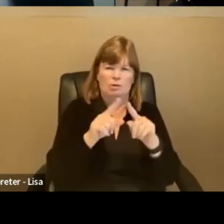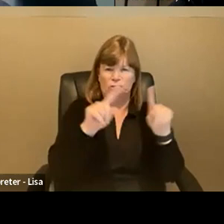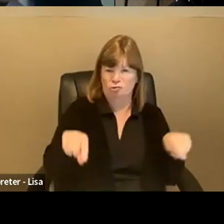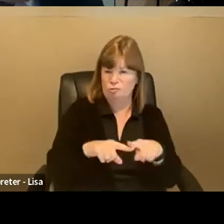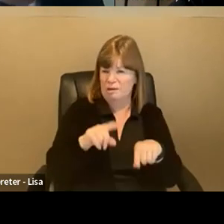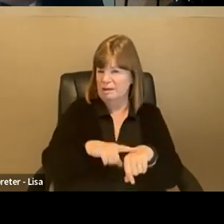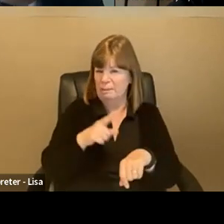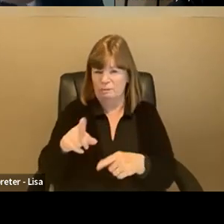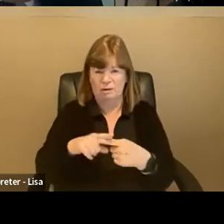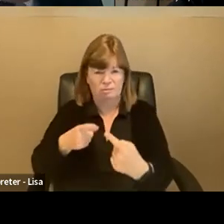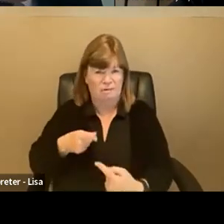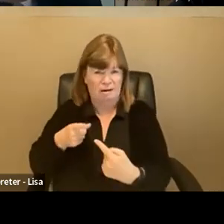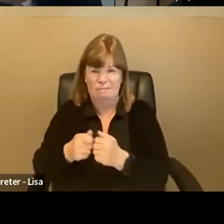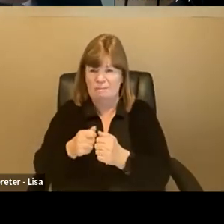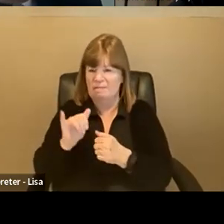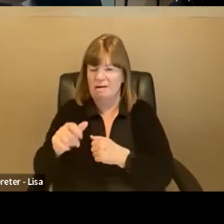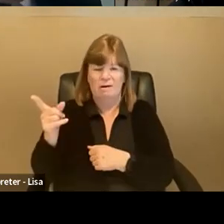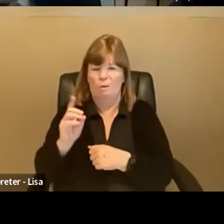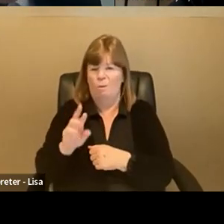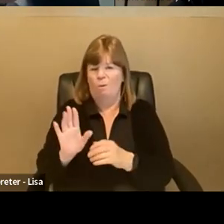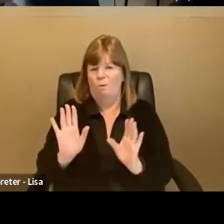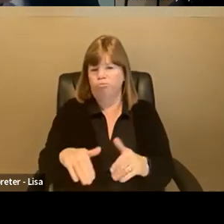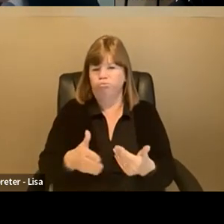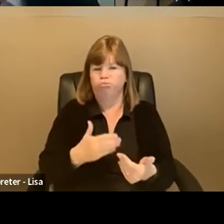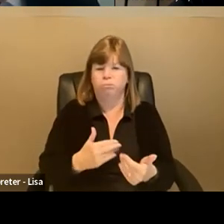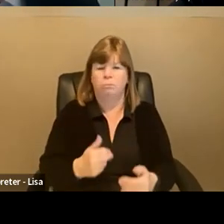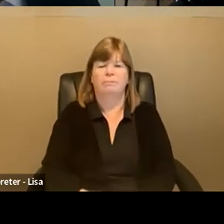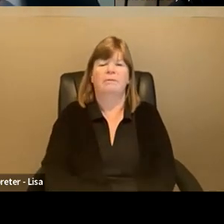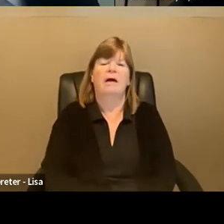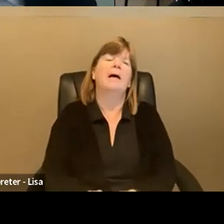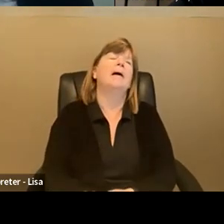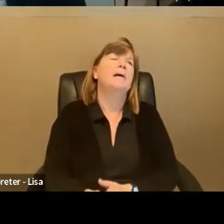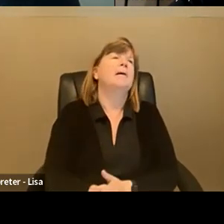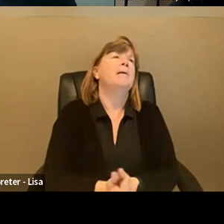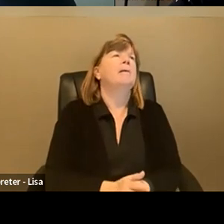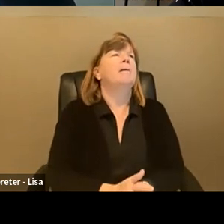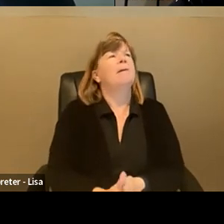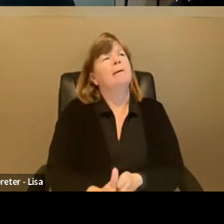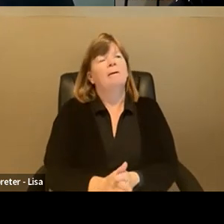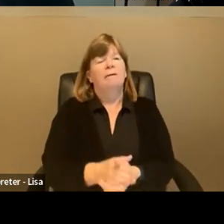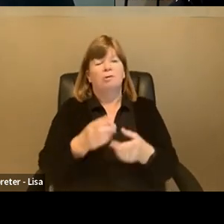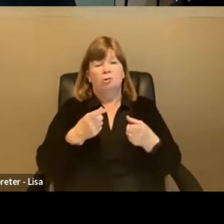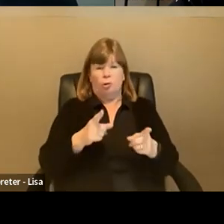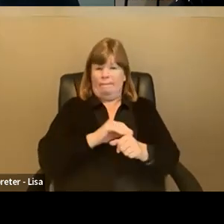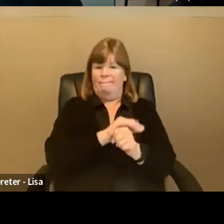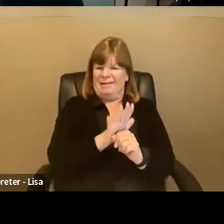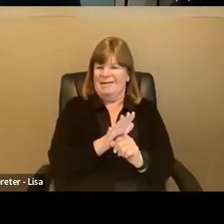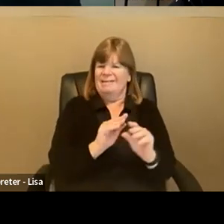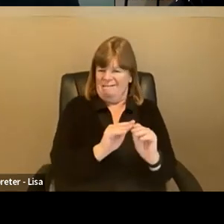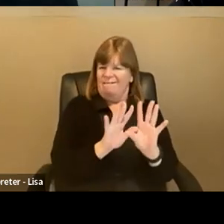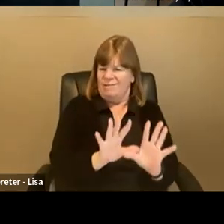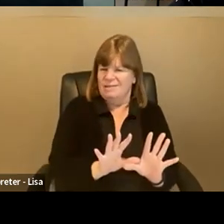had to deal with there, or has it been easy? So it is, during the pandemic, obviously we